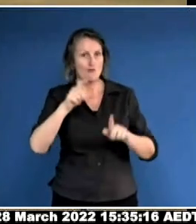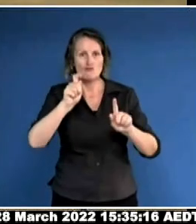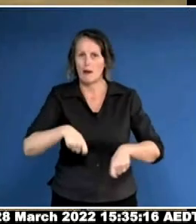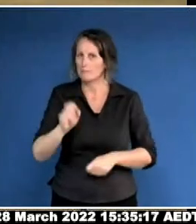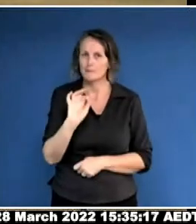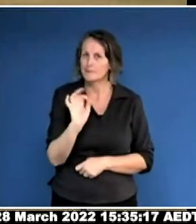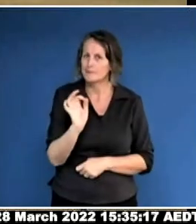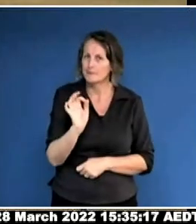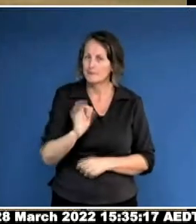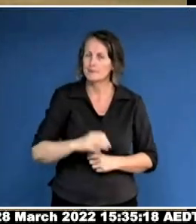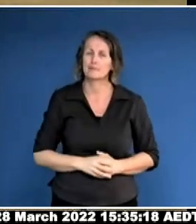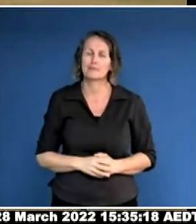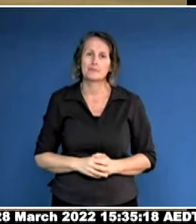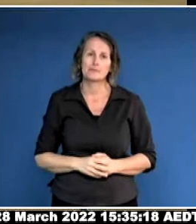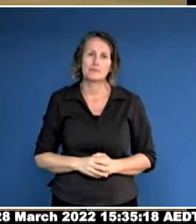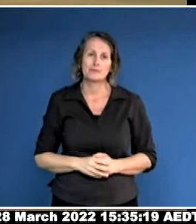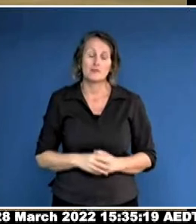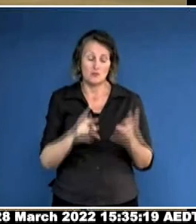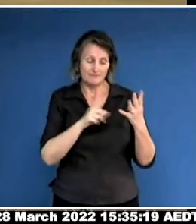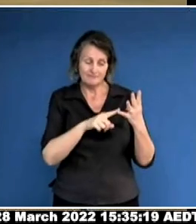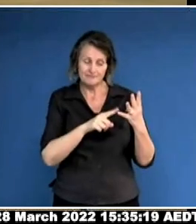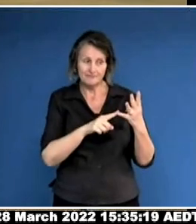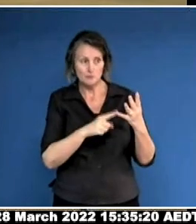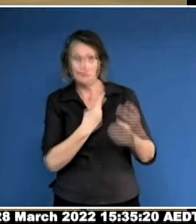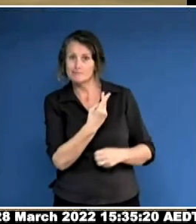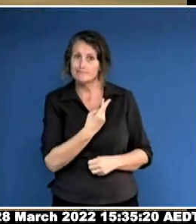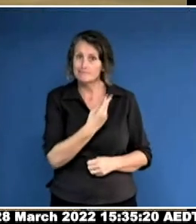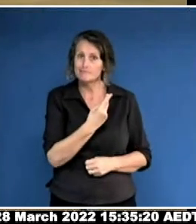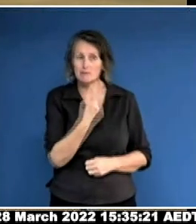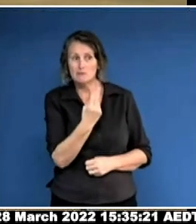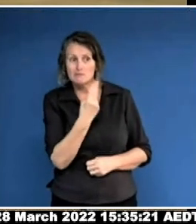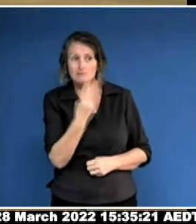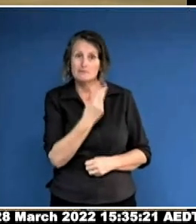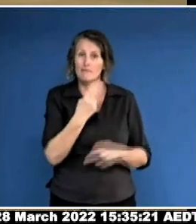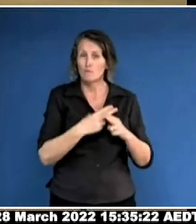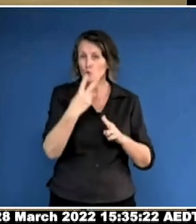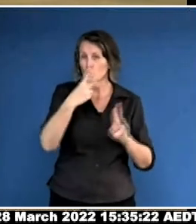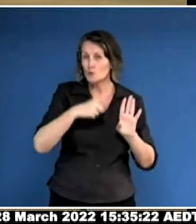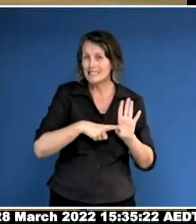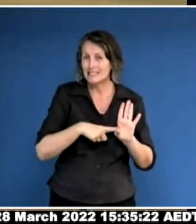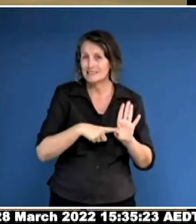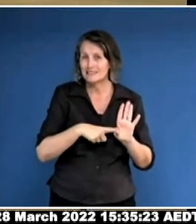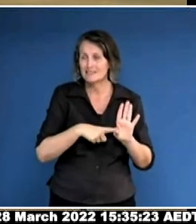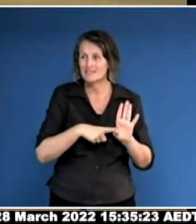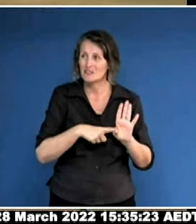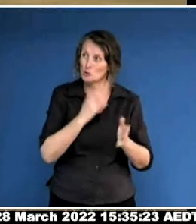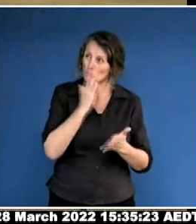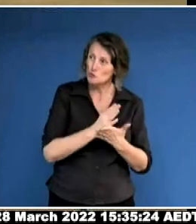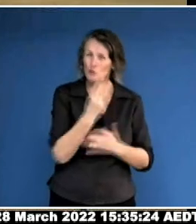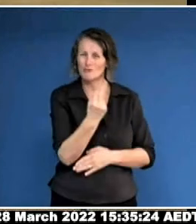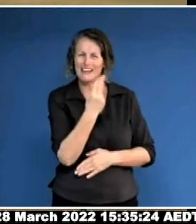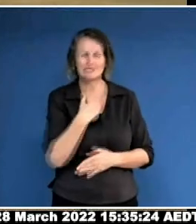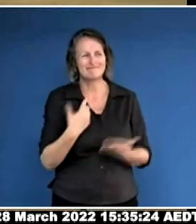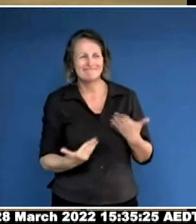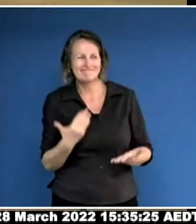Person four and I began to hang out with each other quite a lot. That went on for about 2 years. I'm not sure it was a relationship.